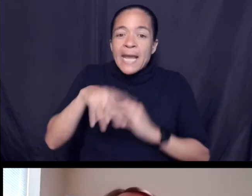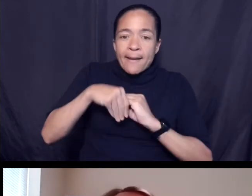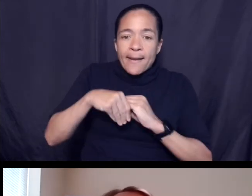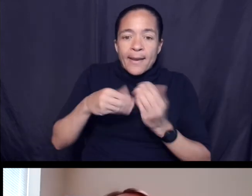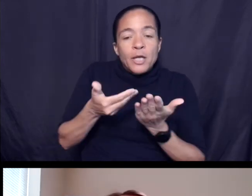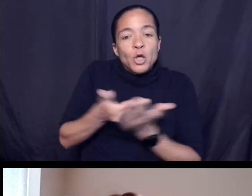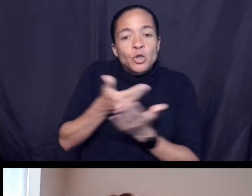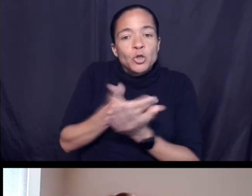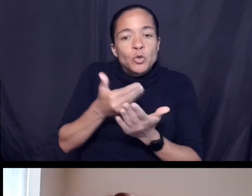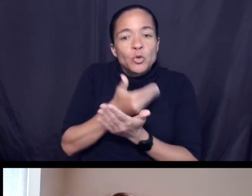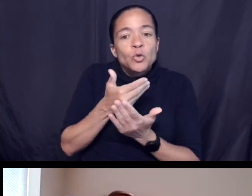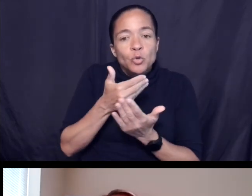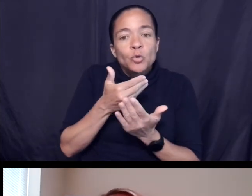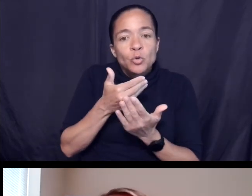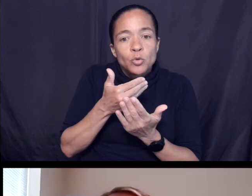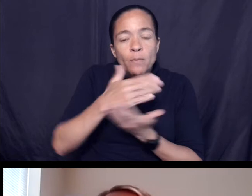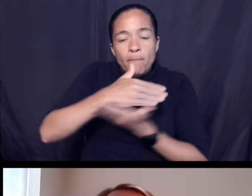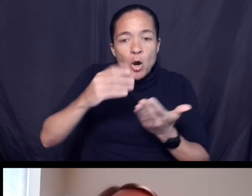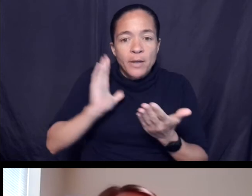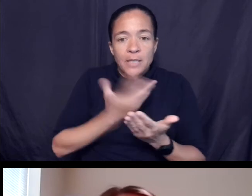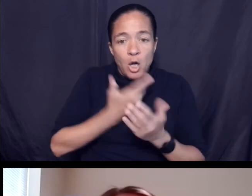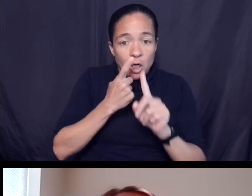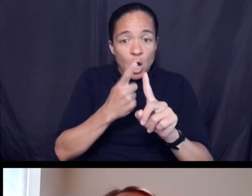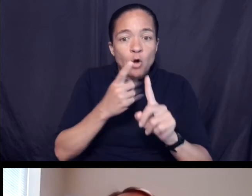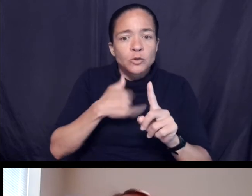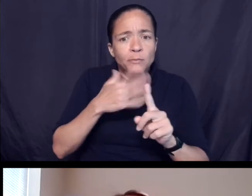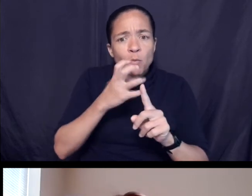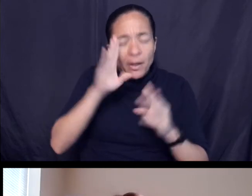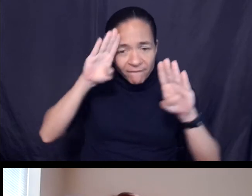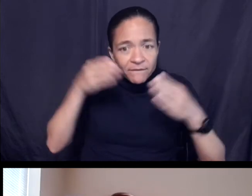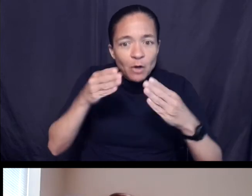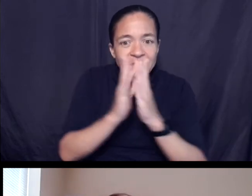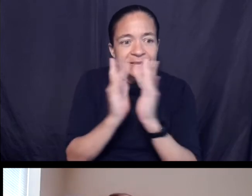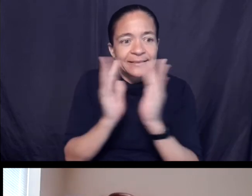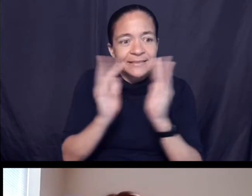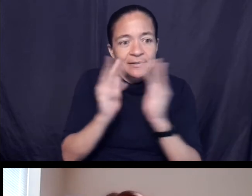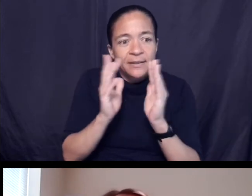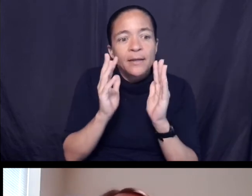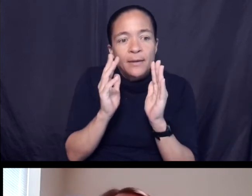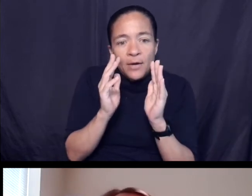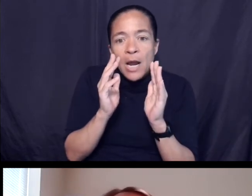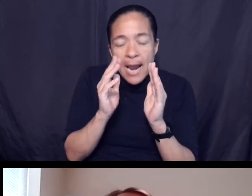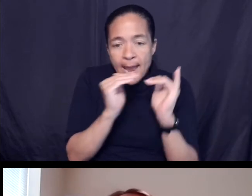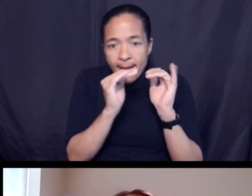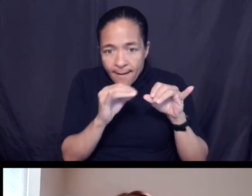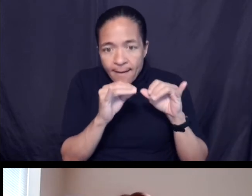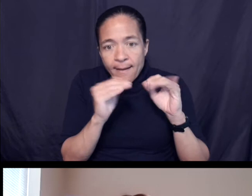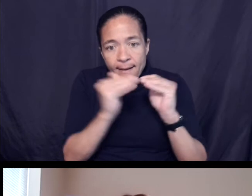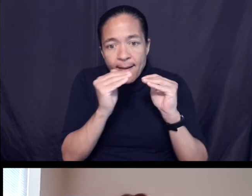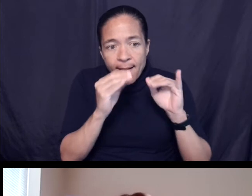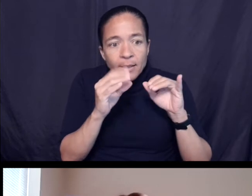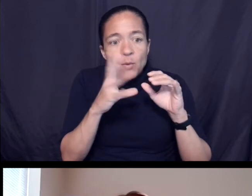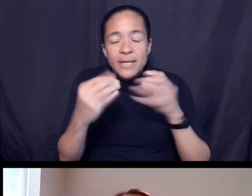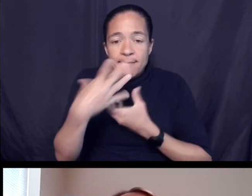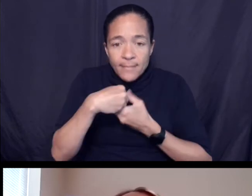our goals, and we really want to focus on diversity, equity, and inclusion. We know that there are health disparities related to congenital